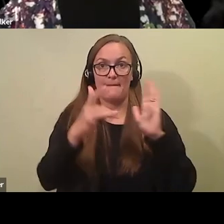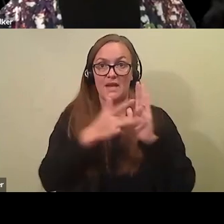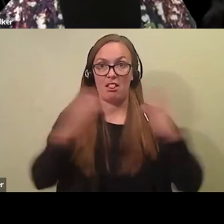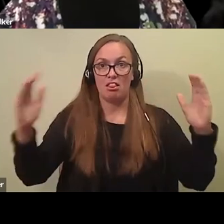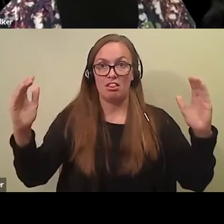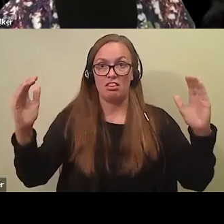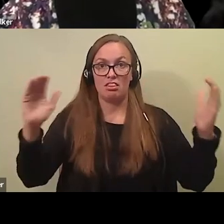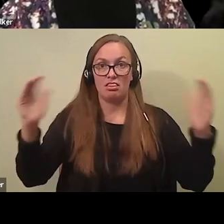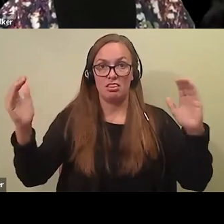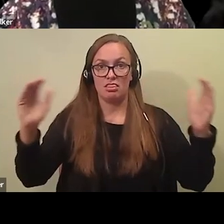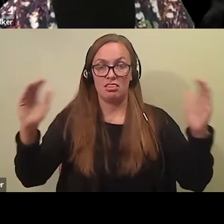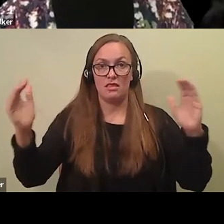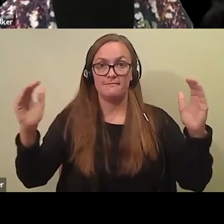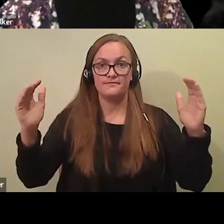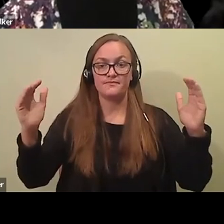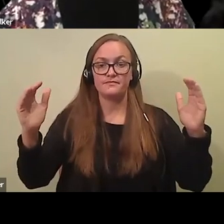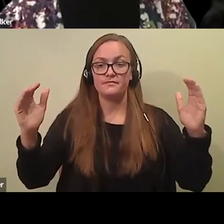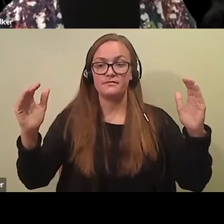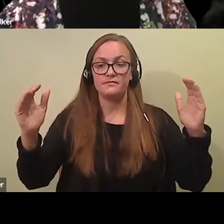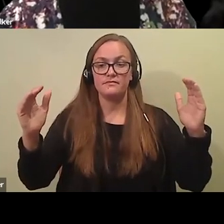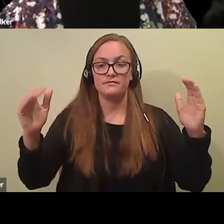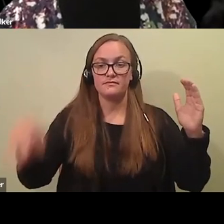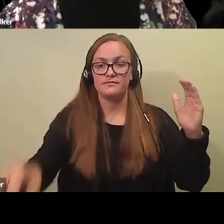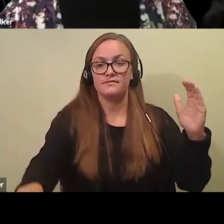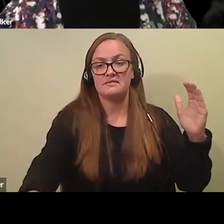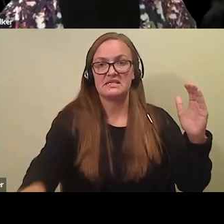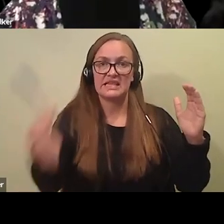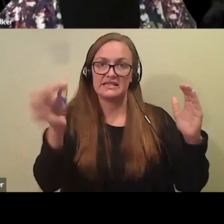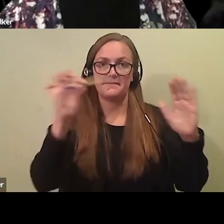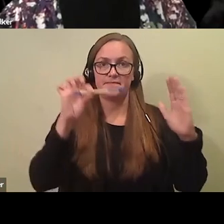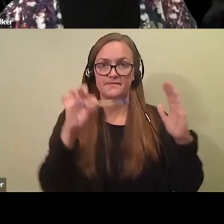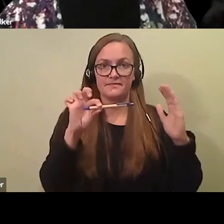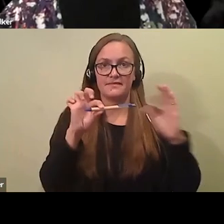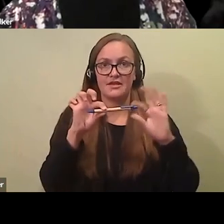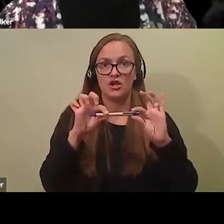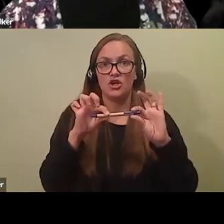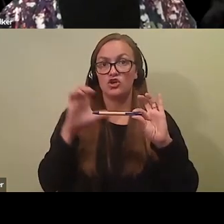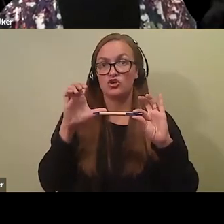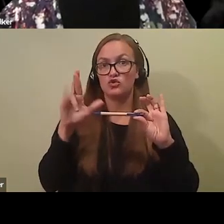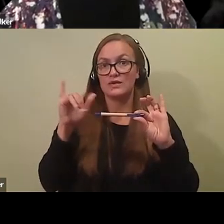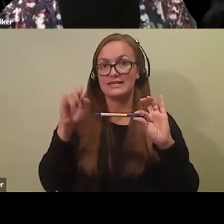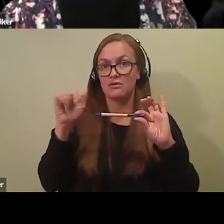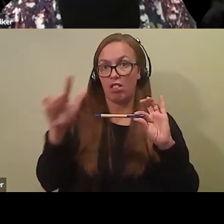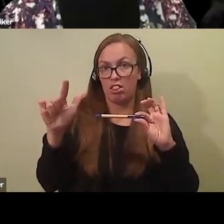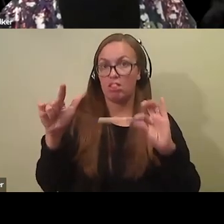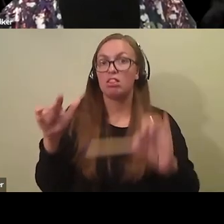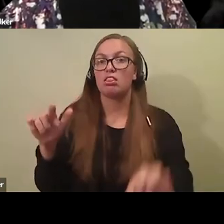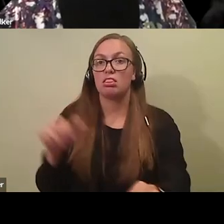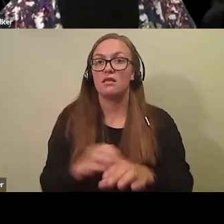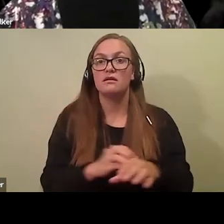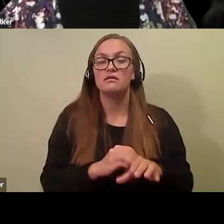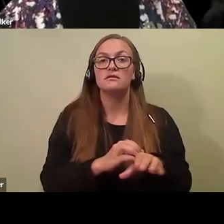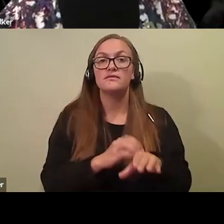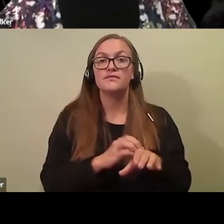as some sort of crystal, Kuiper crystal, some gain medium. And then you have to send